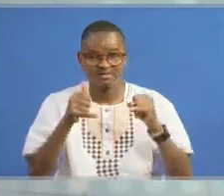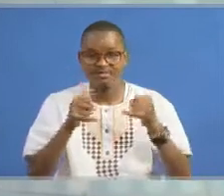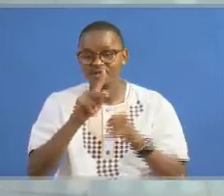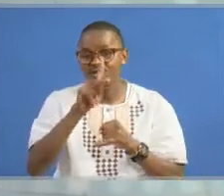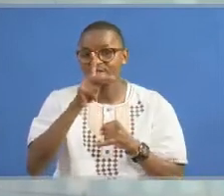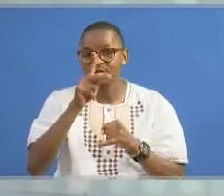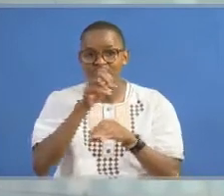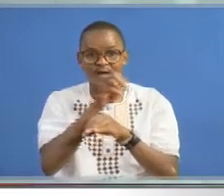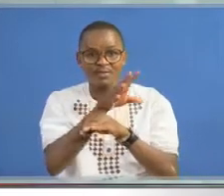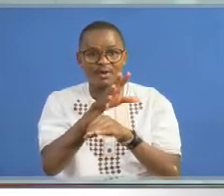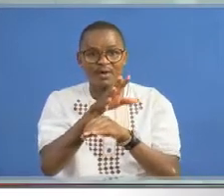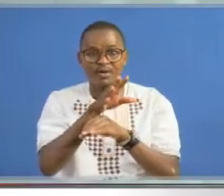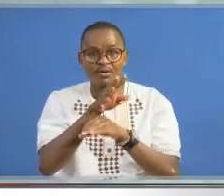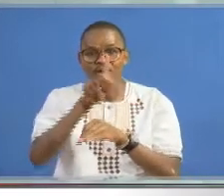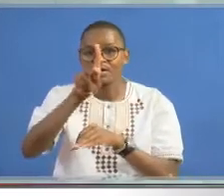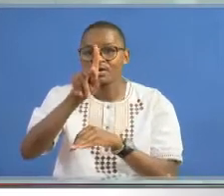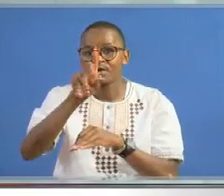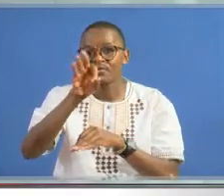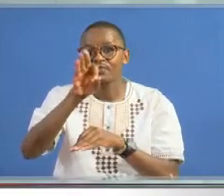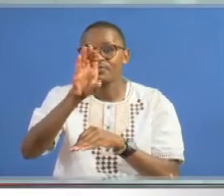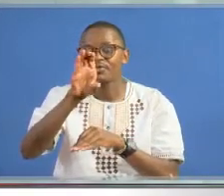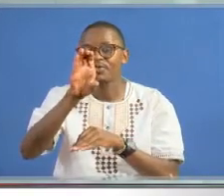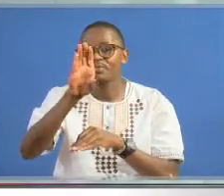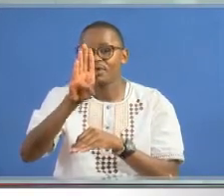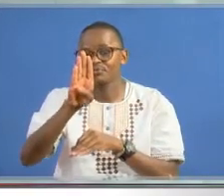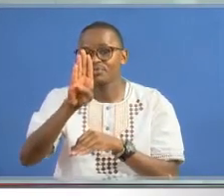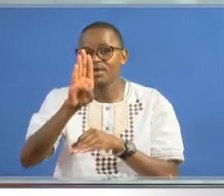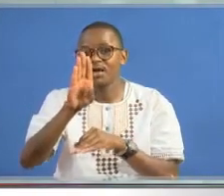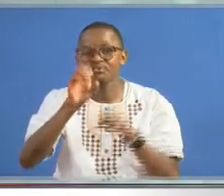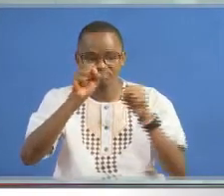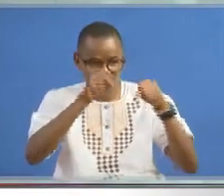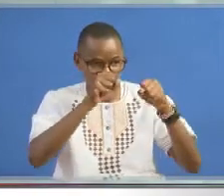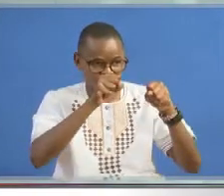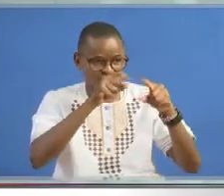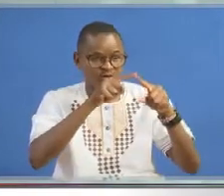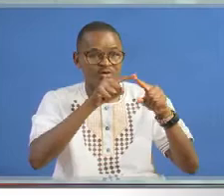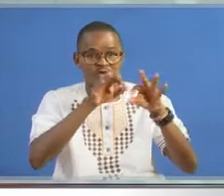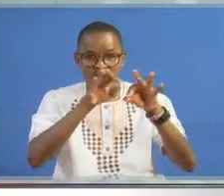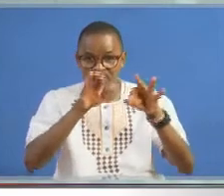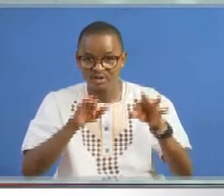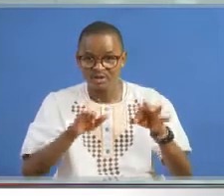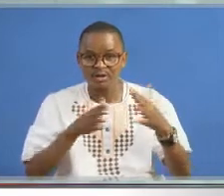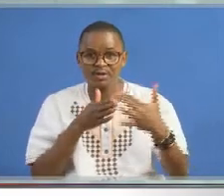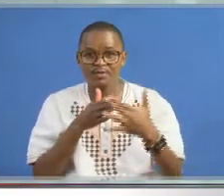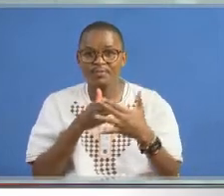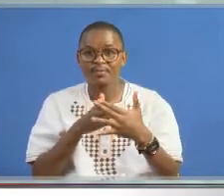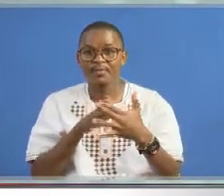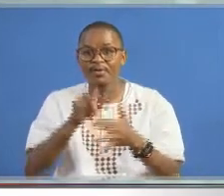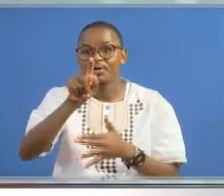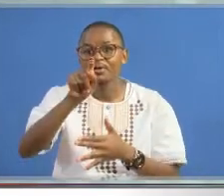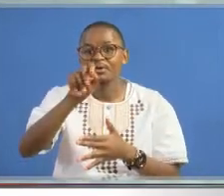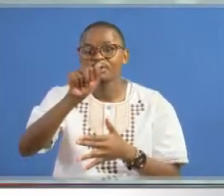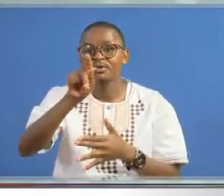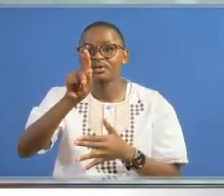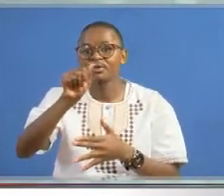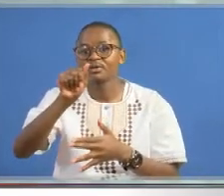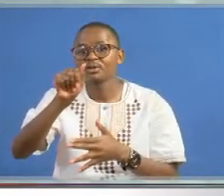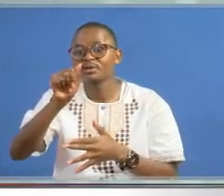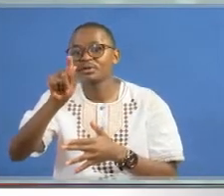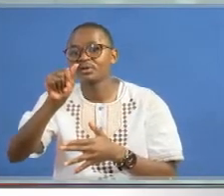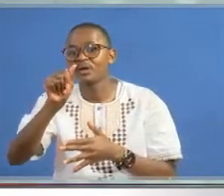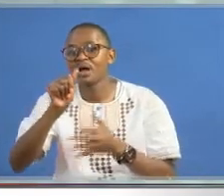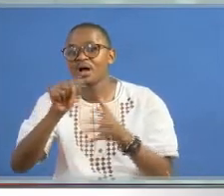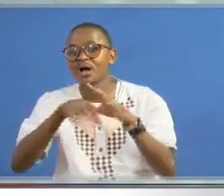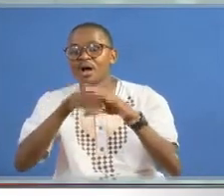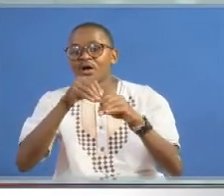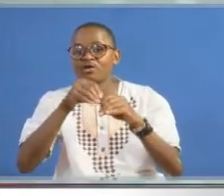The Kenya Film Classification Board, KFCB, has agreed to settle a case against the Taka Taka singer Alvindo out of